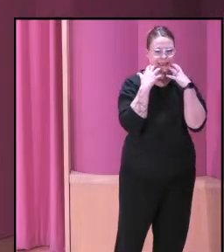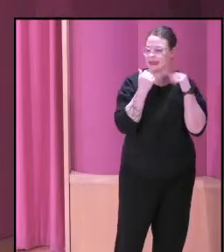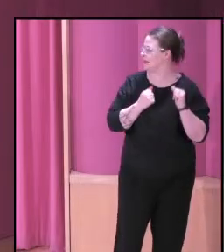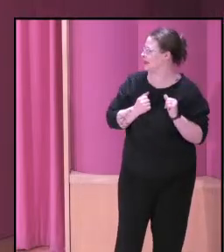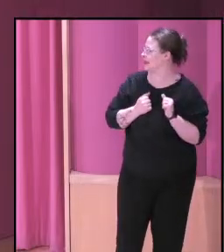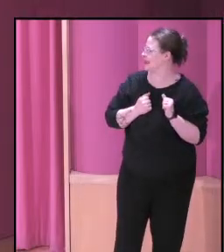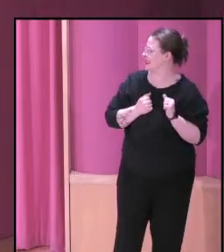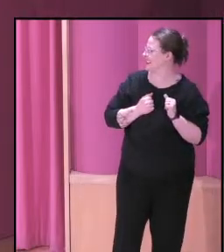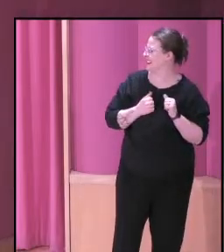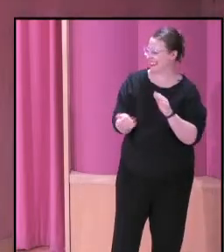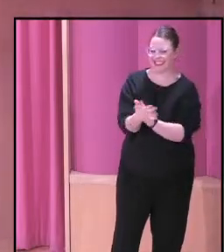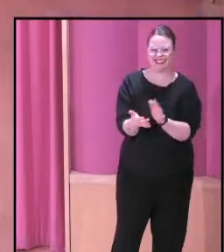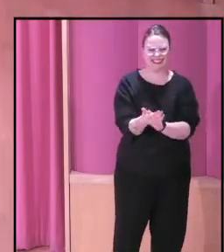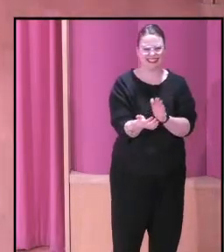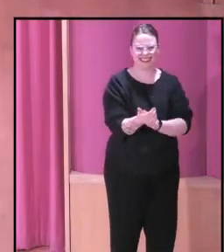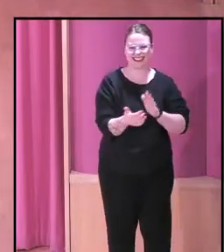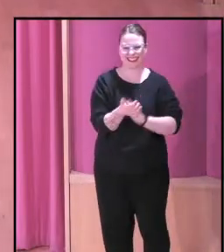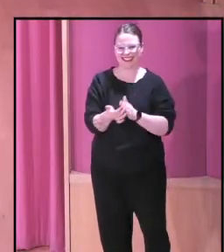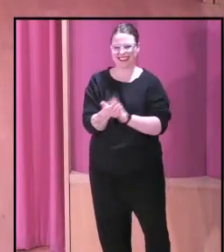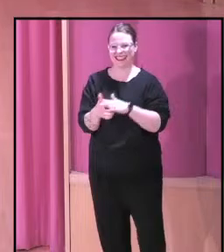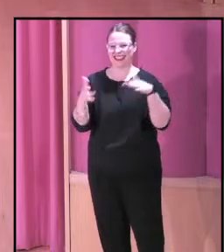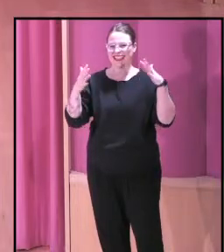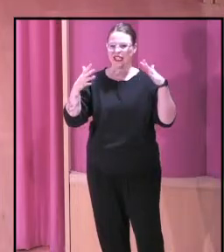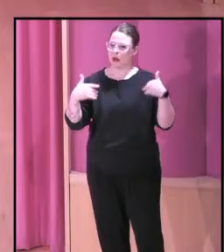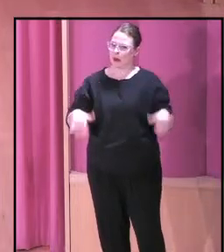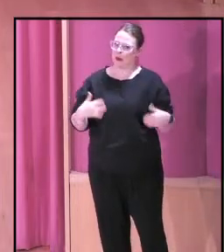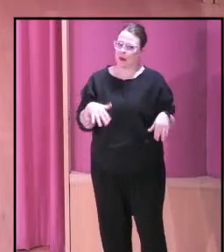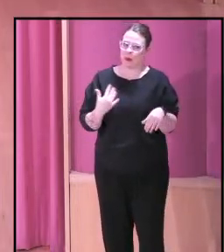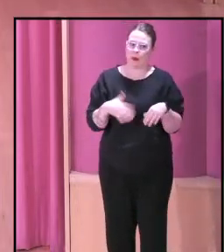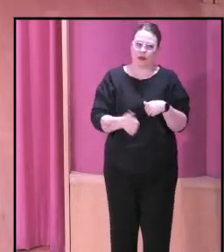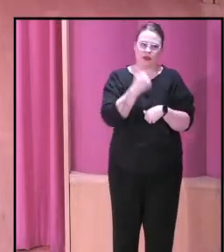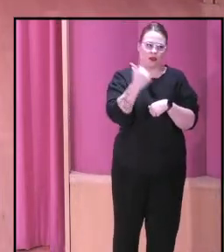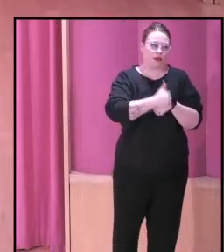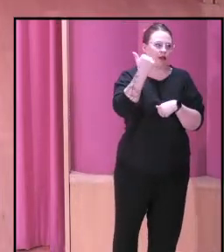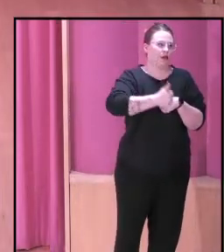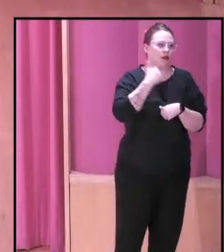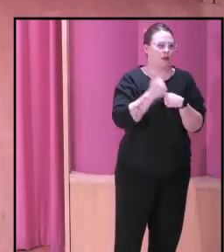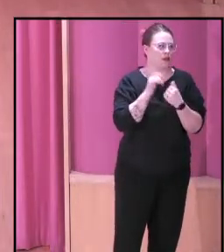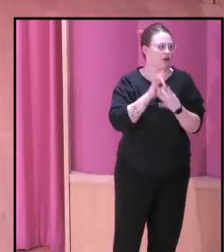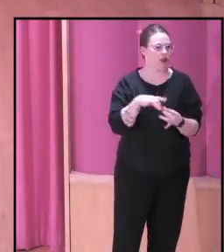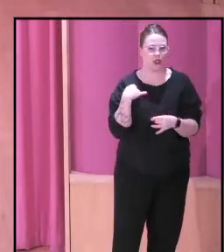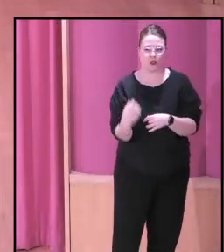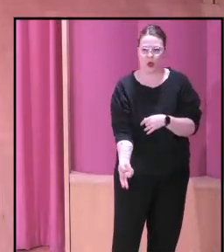Yeah. There are a lot of ugly yo-yo guys.